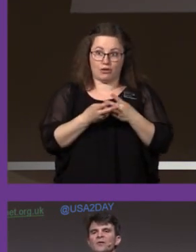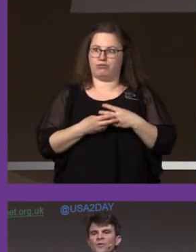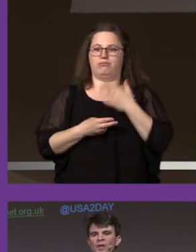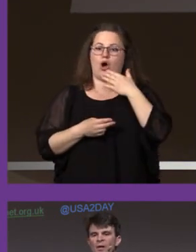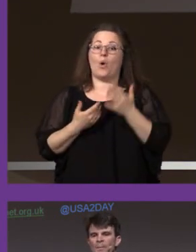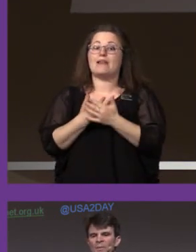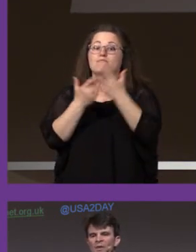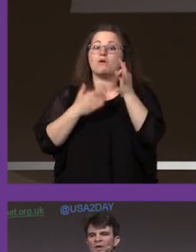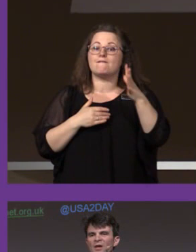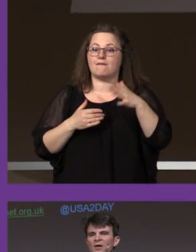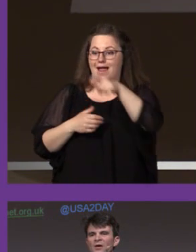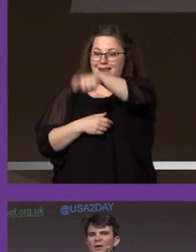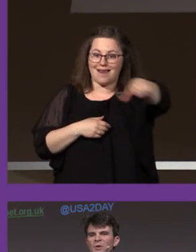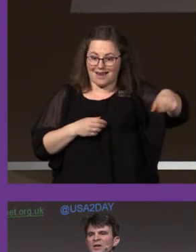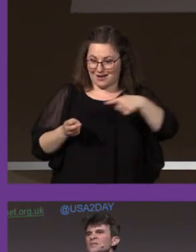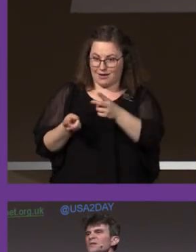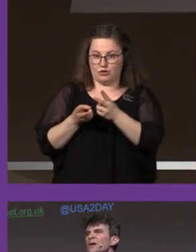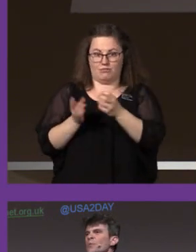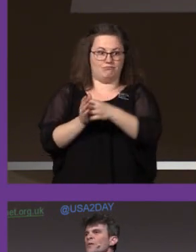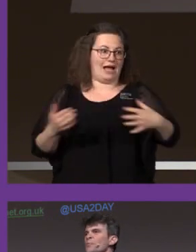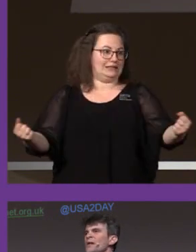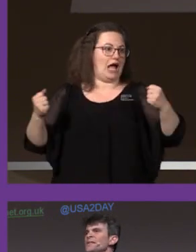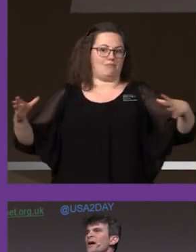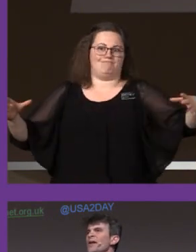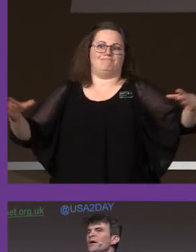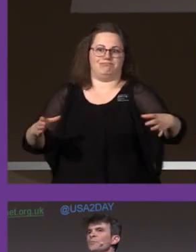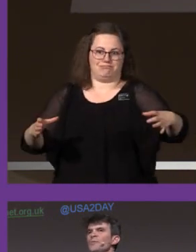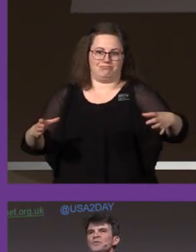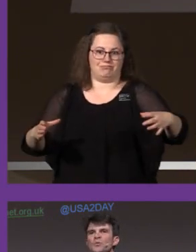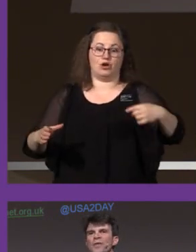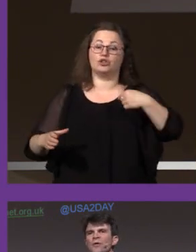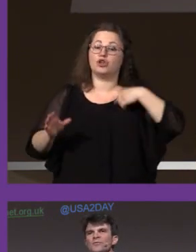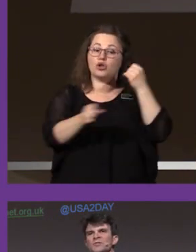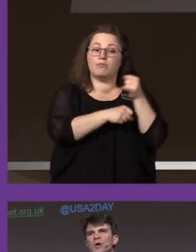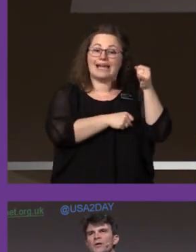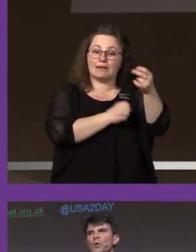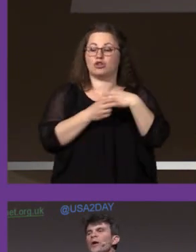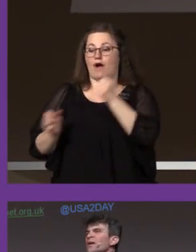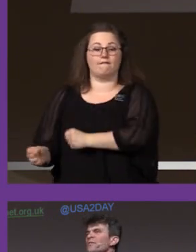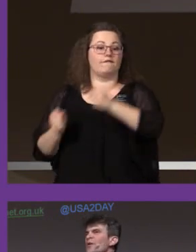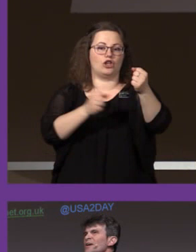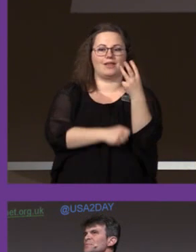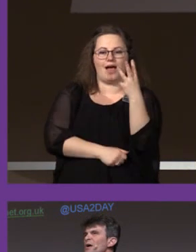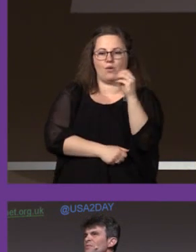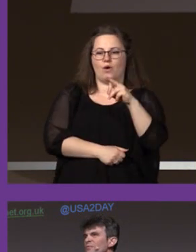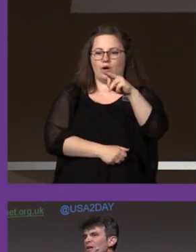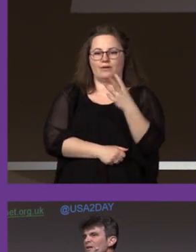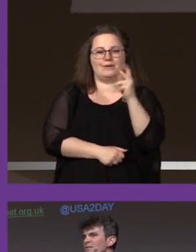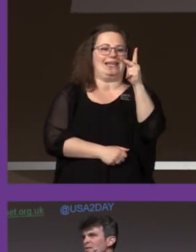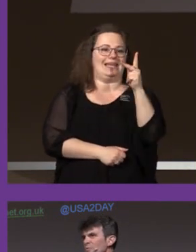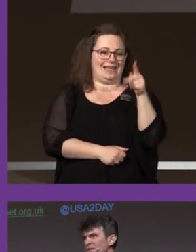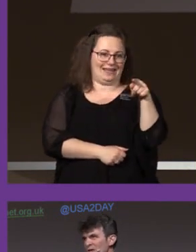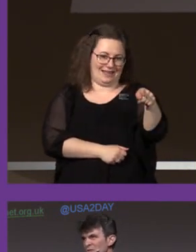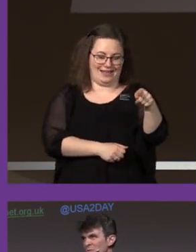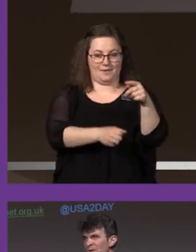very powerful thing. And because I work for AbilityNet, I moved to where their offices were in Warwick, very nice part of